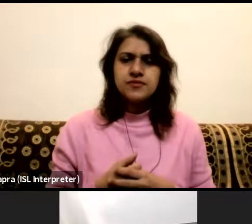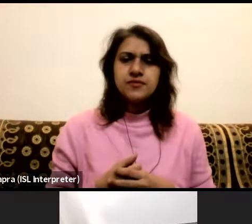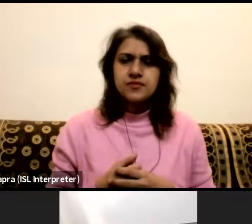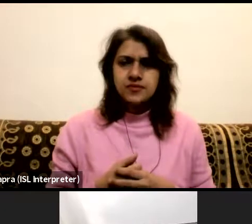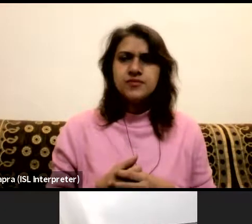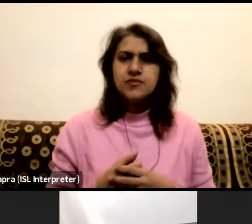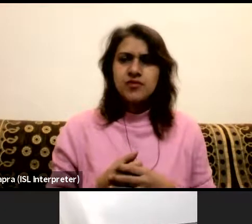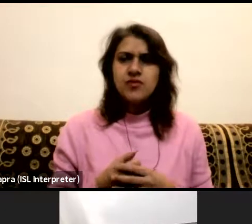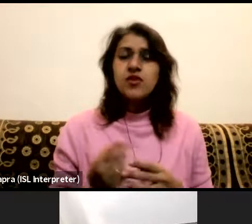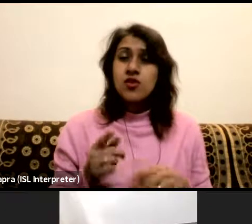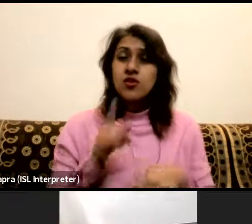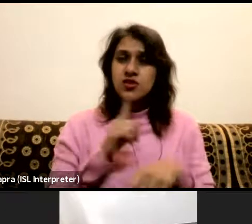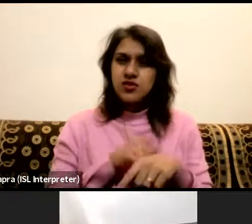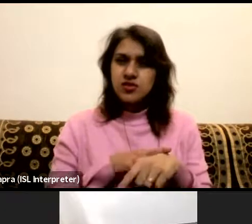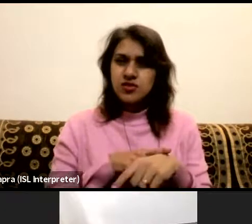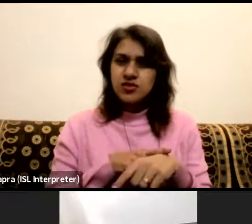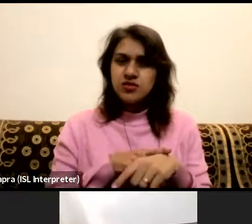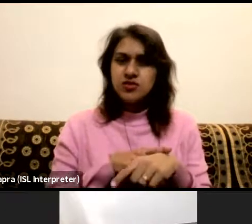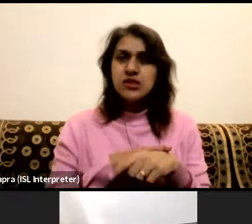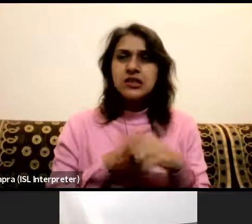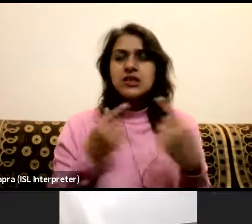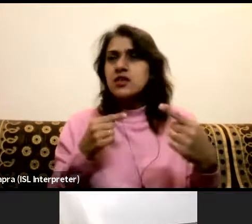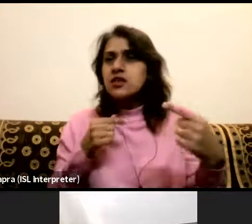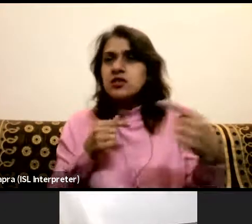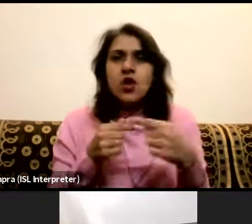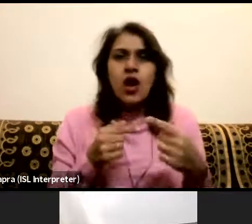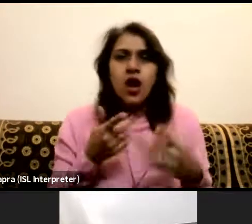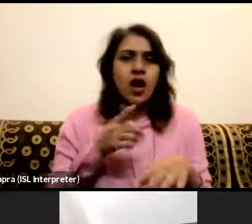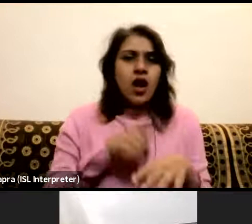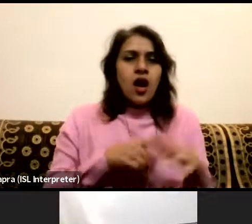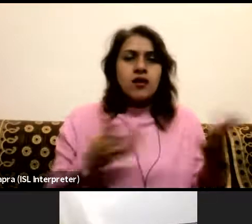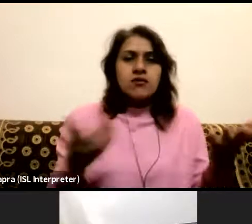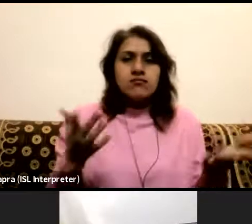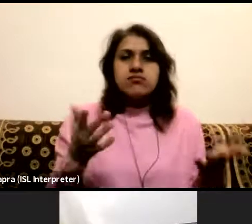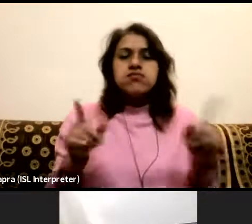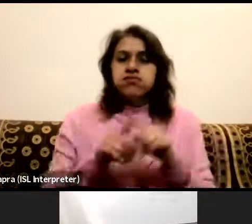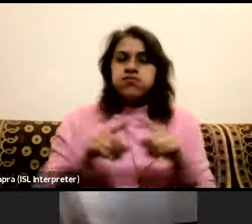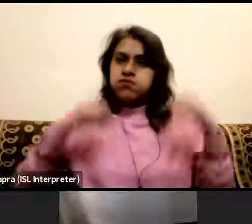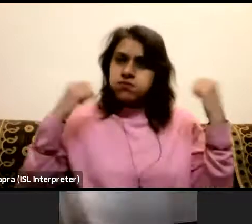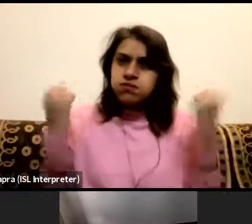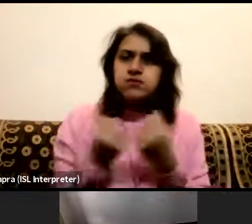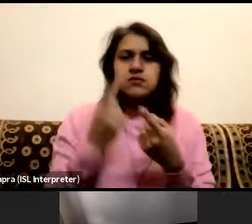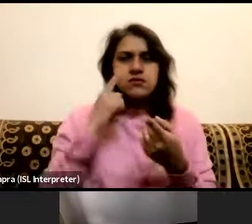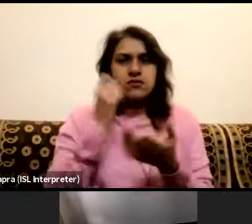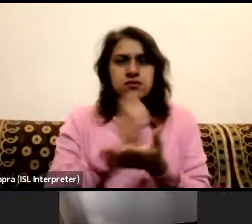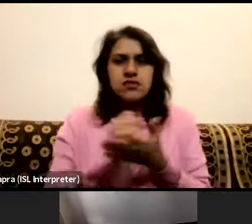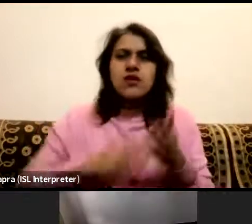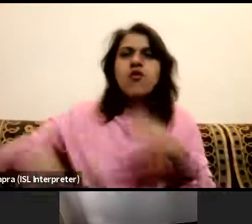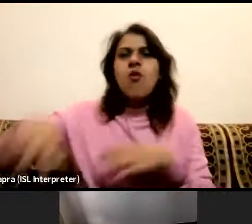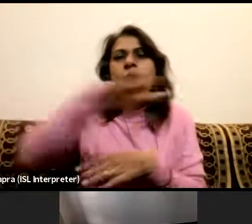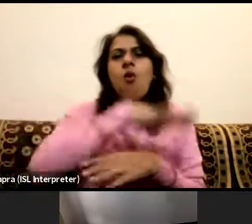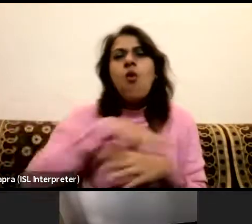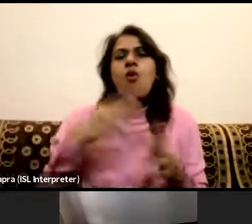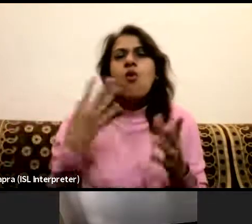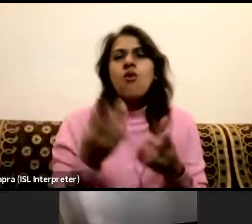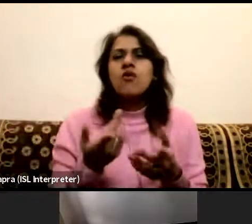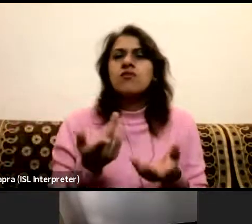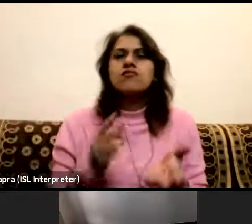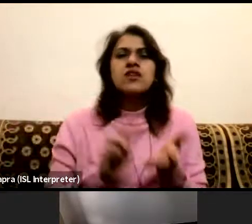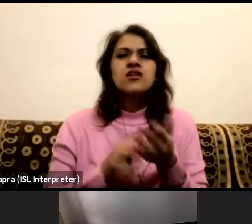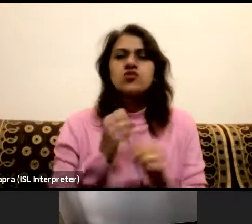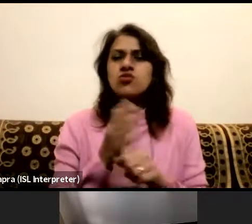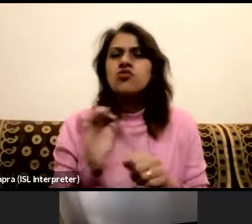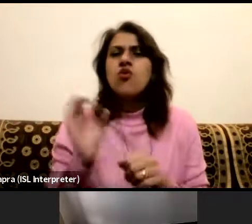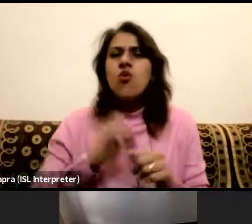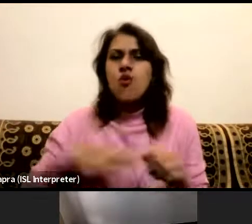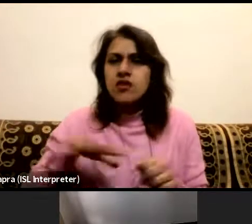in a very short time. We were able to organize a lot of stuff amongst ourselves and across the country. Some very positive stories